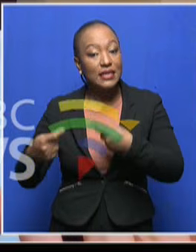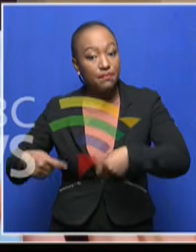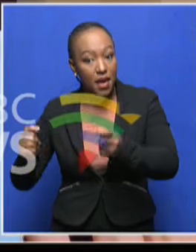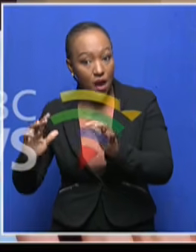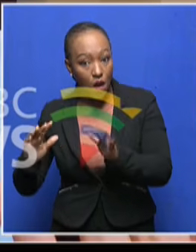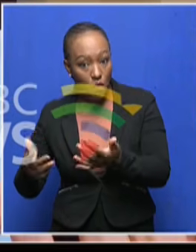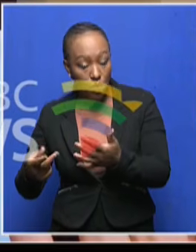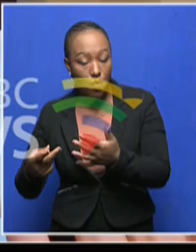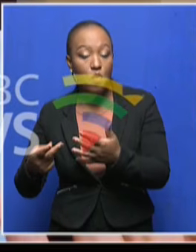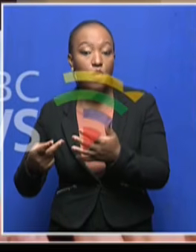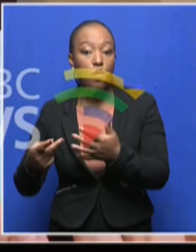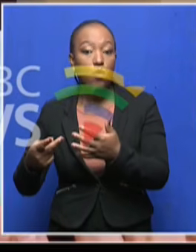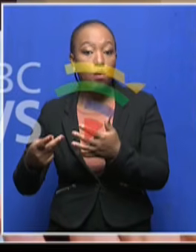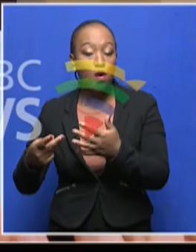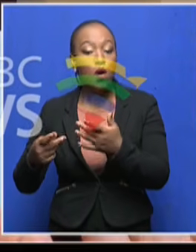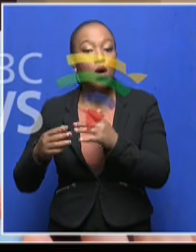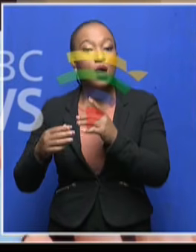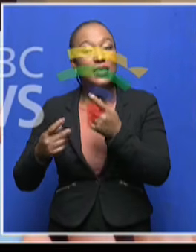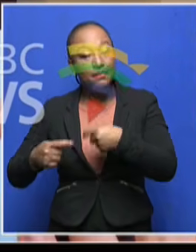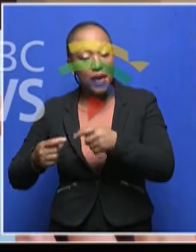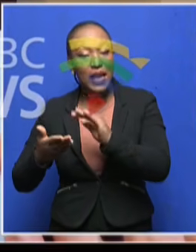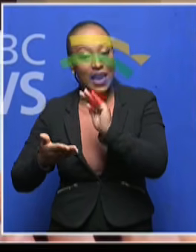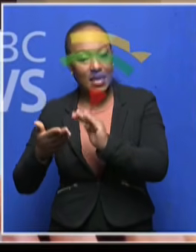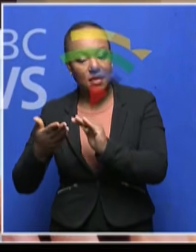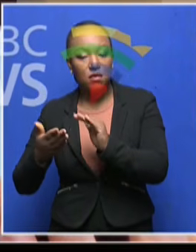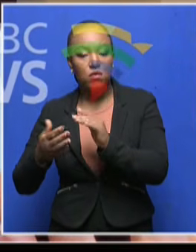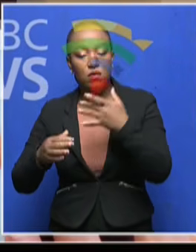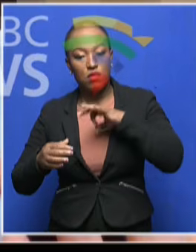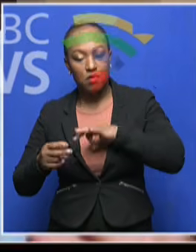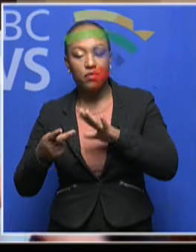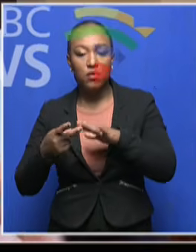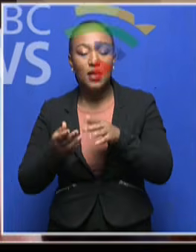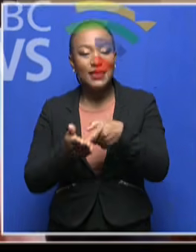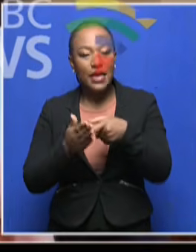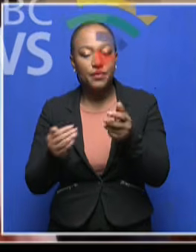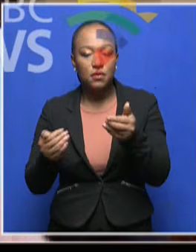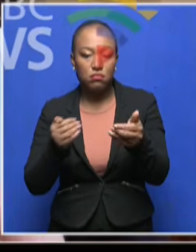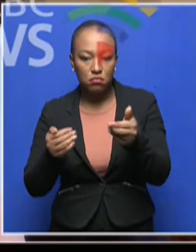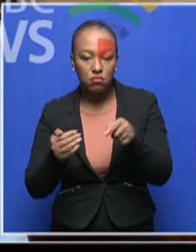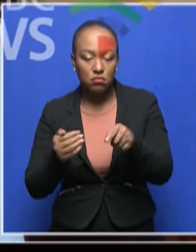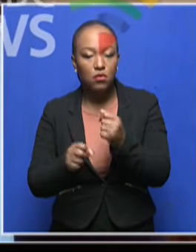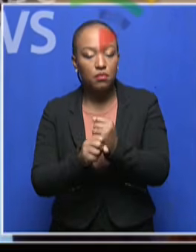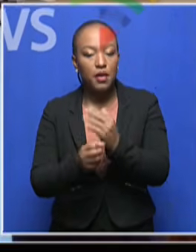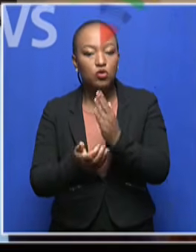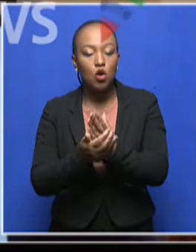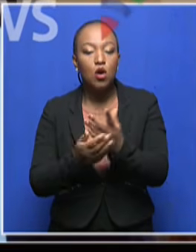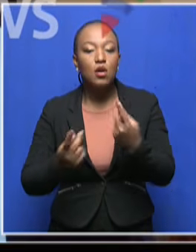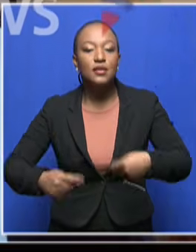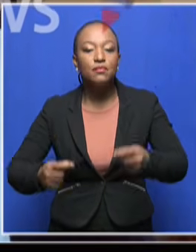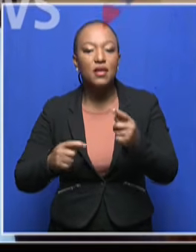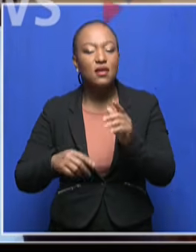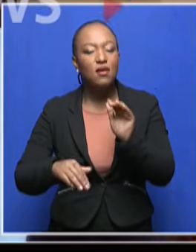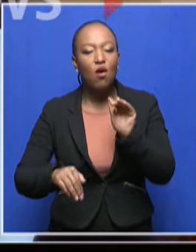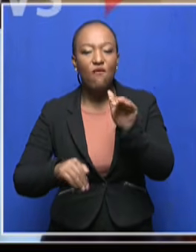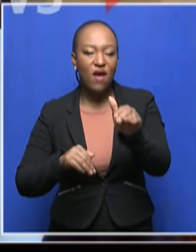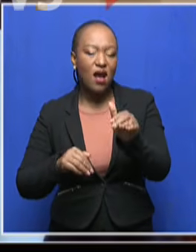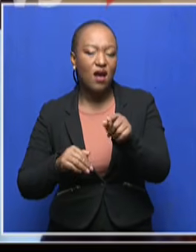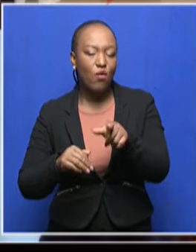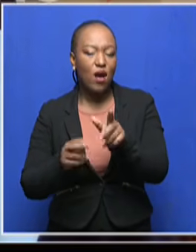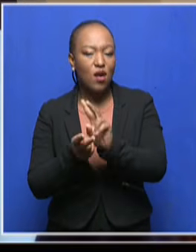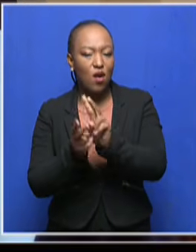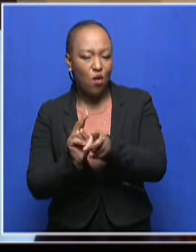spending, spend less than you earn, which is basically good old-fashioned budgeting. Manage your debt to make sure that you're not spending too much of unsecured debt. And